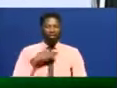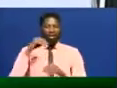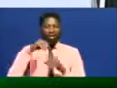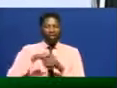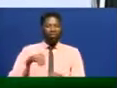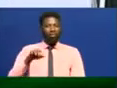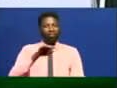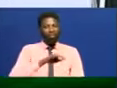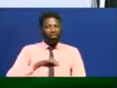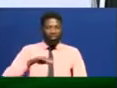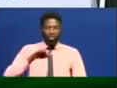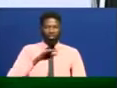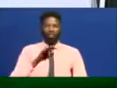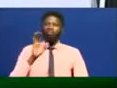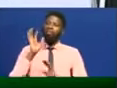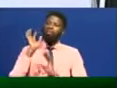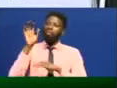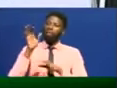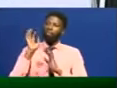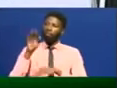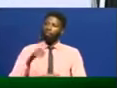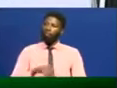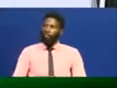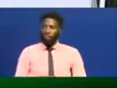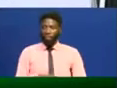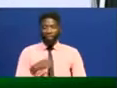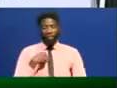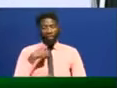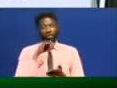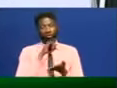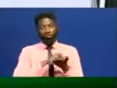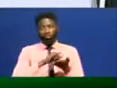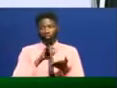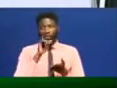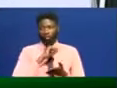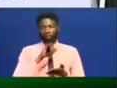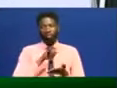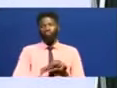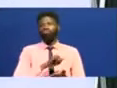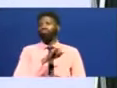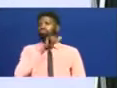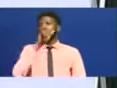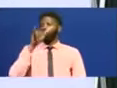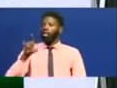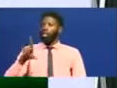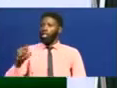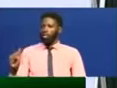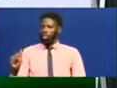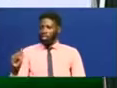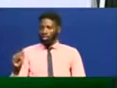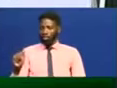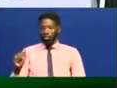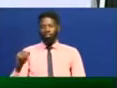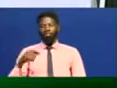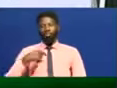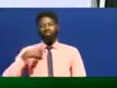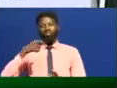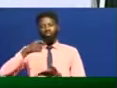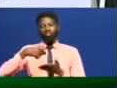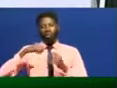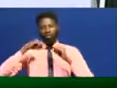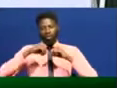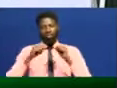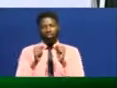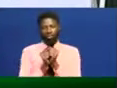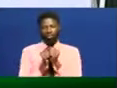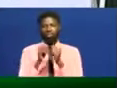I left New York and flew to LA I signed an agreement with Invention Studios,